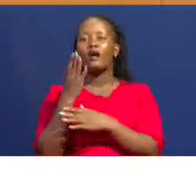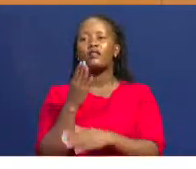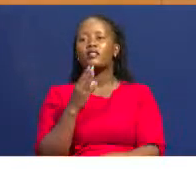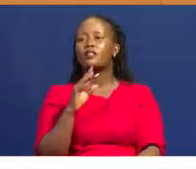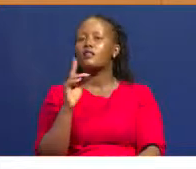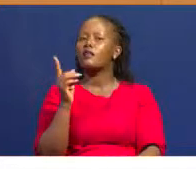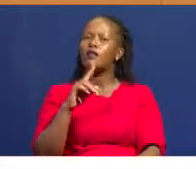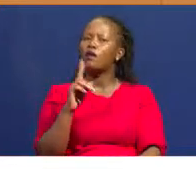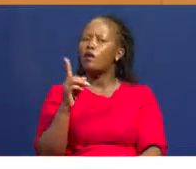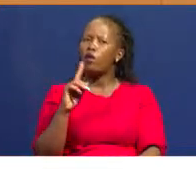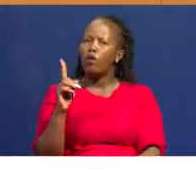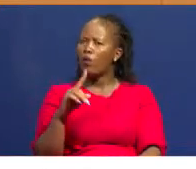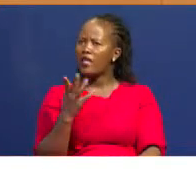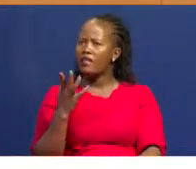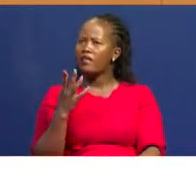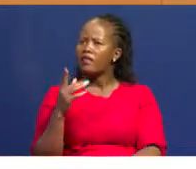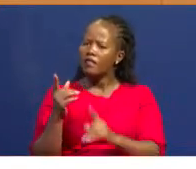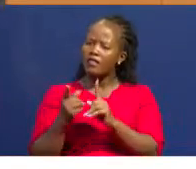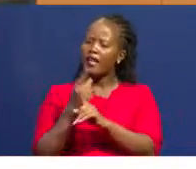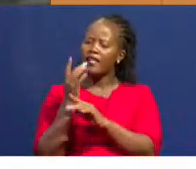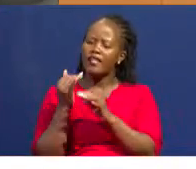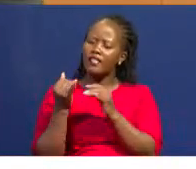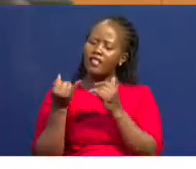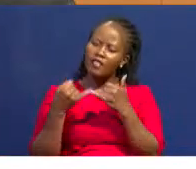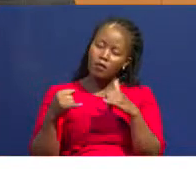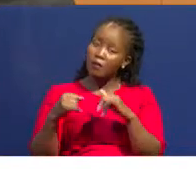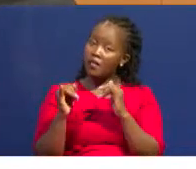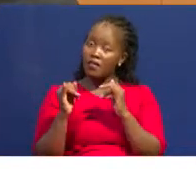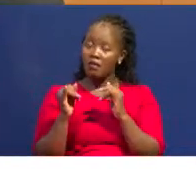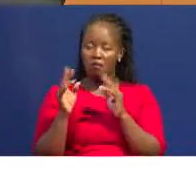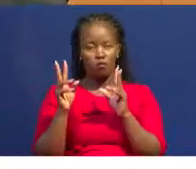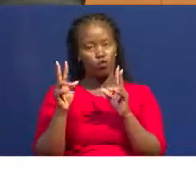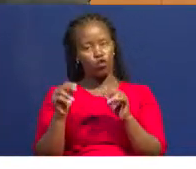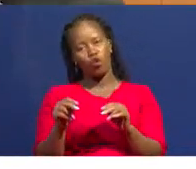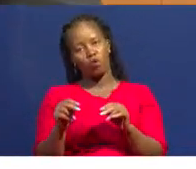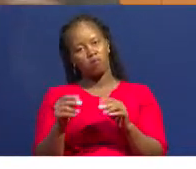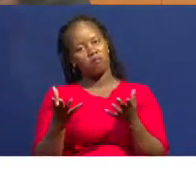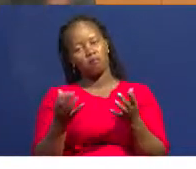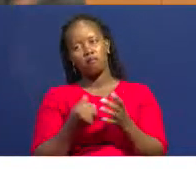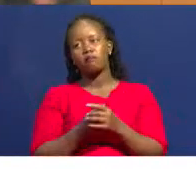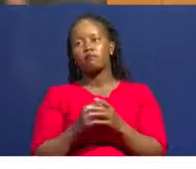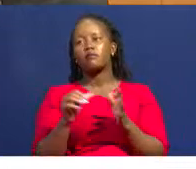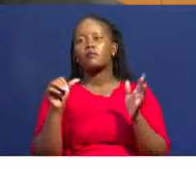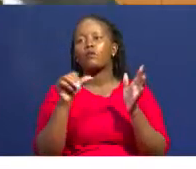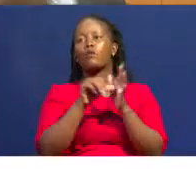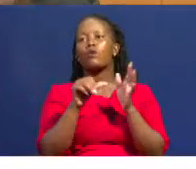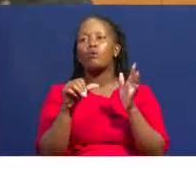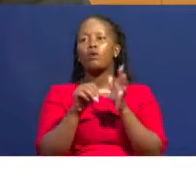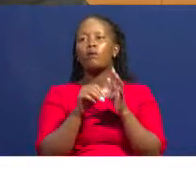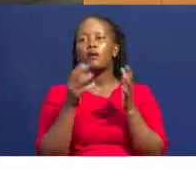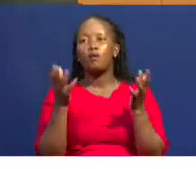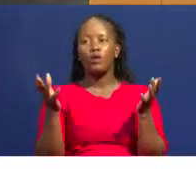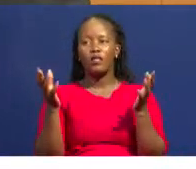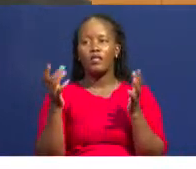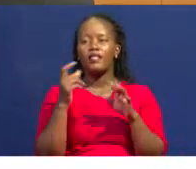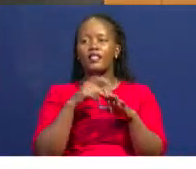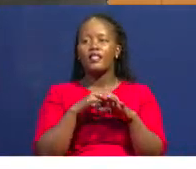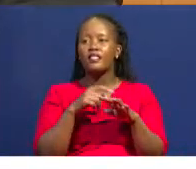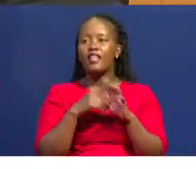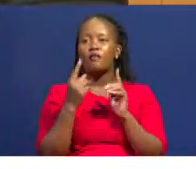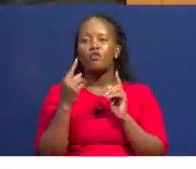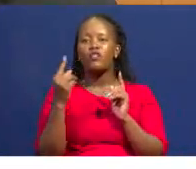Has it started working? No, that is a fact. You know, the problem is when we come here, we